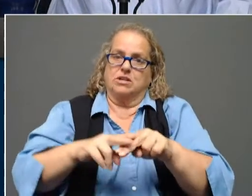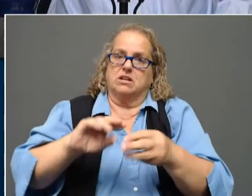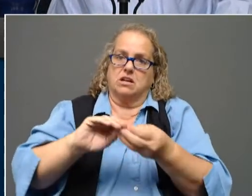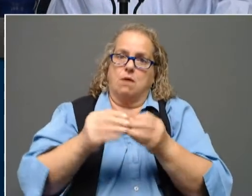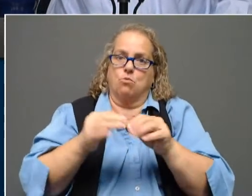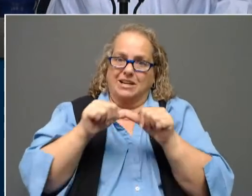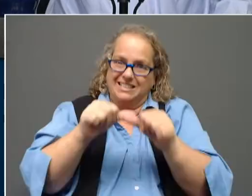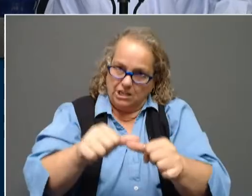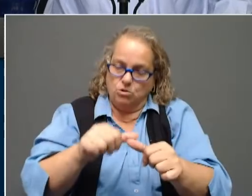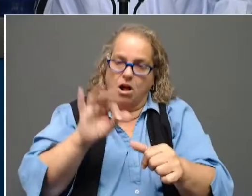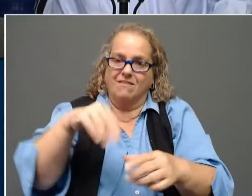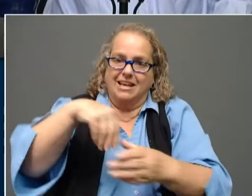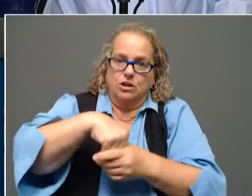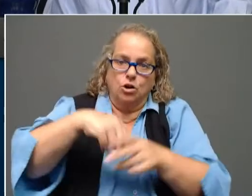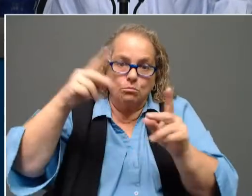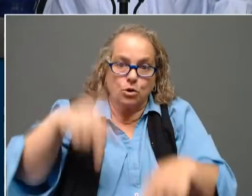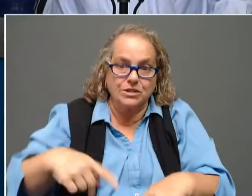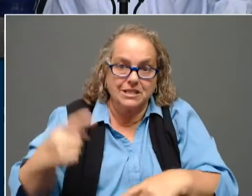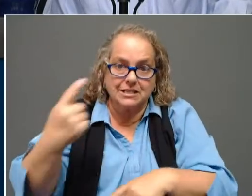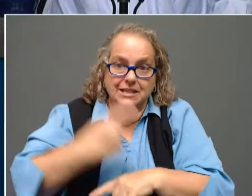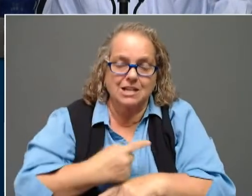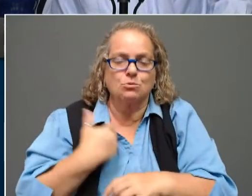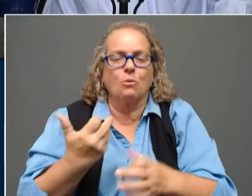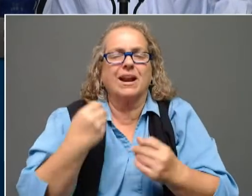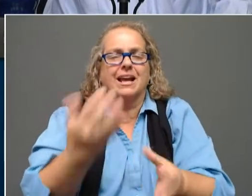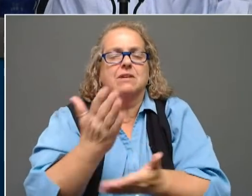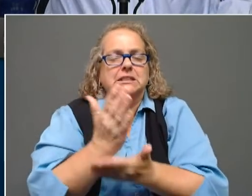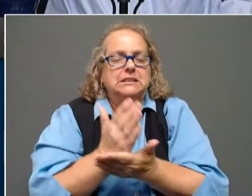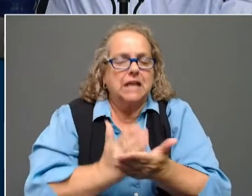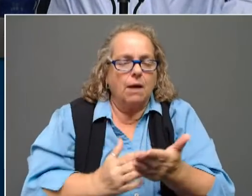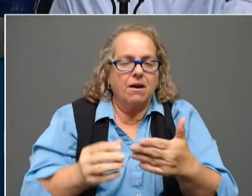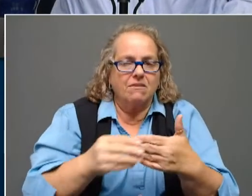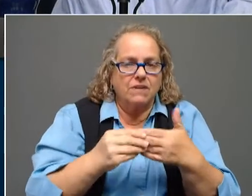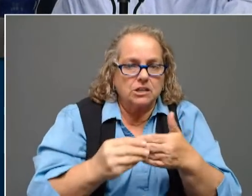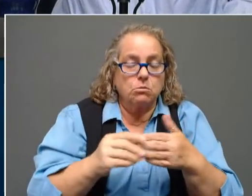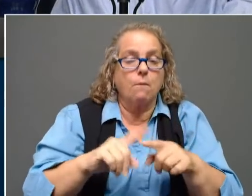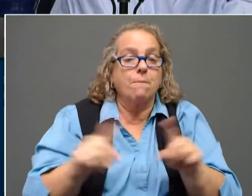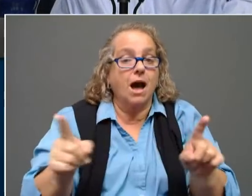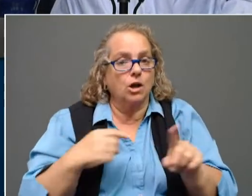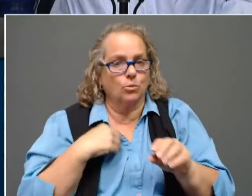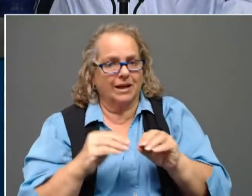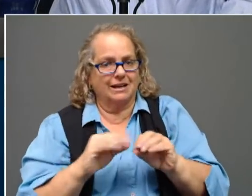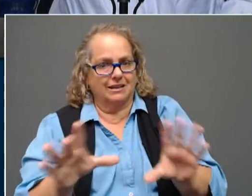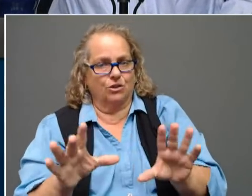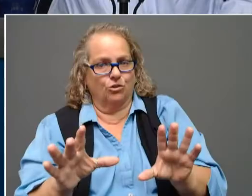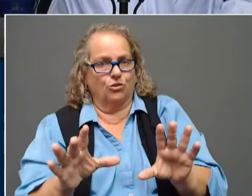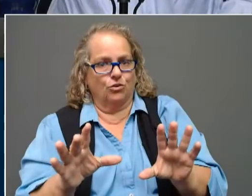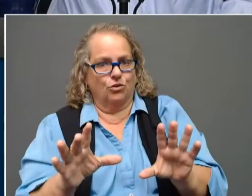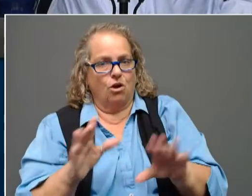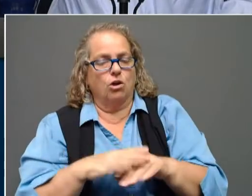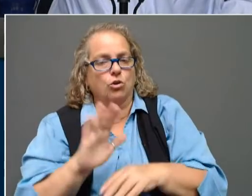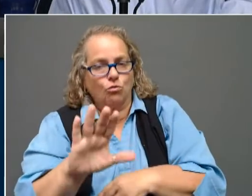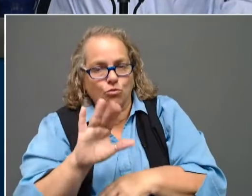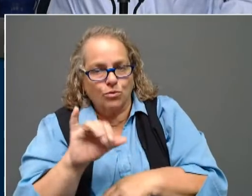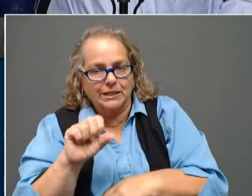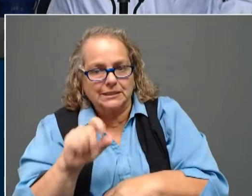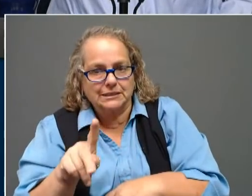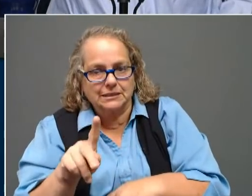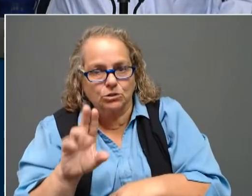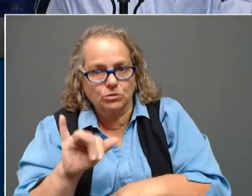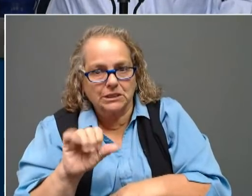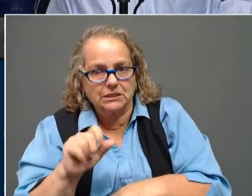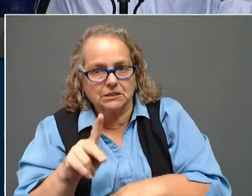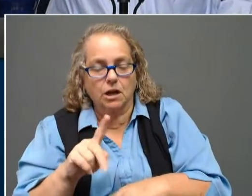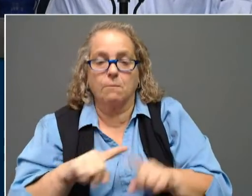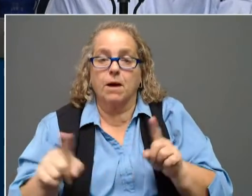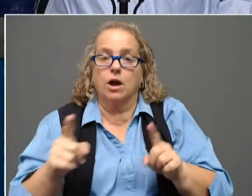some level of flexibility while also being clear on risk, but what the